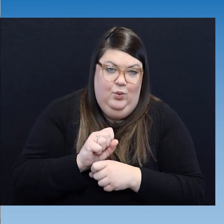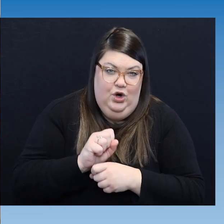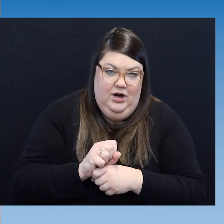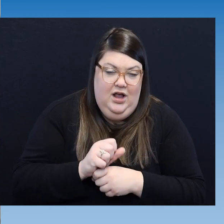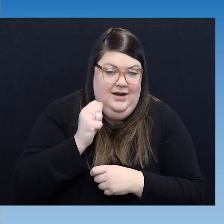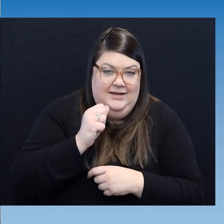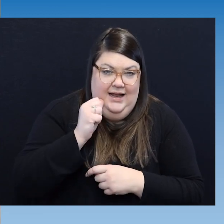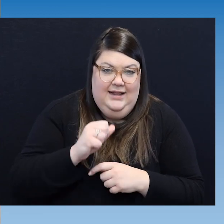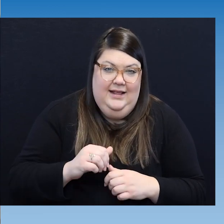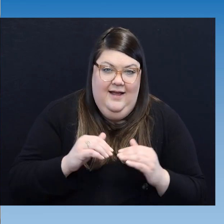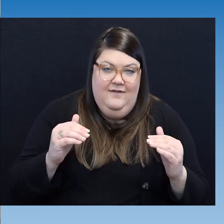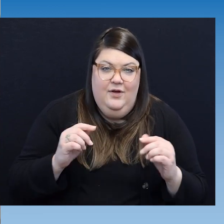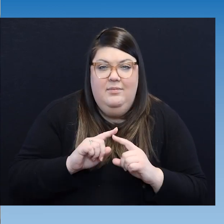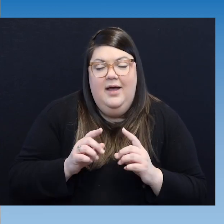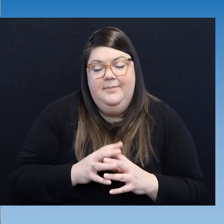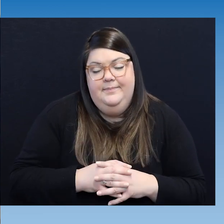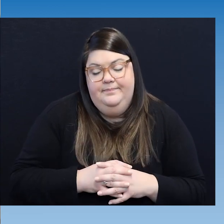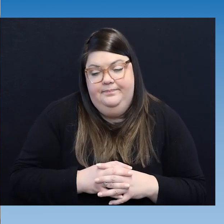on a daily level, but